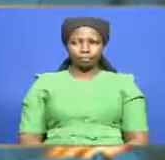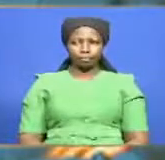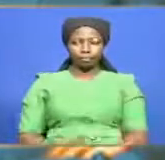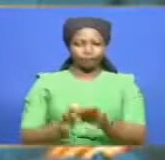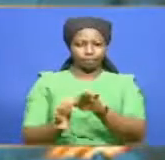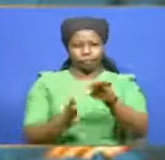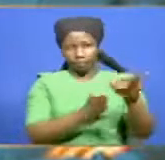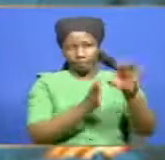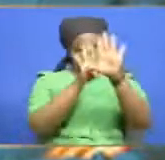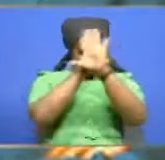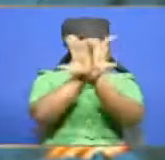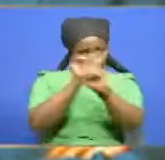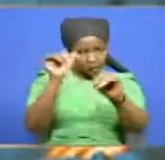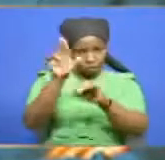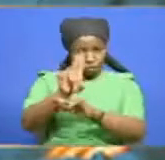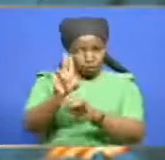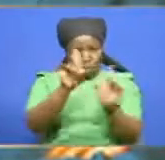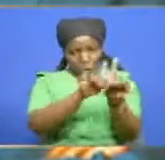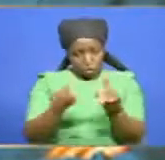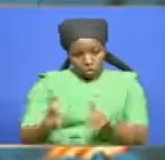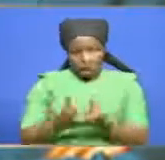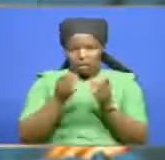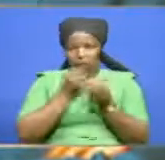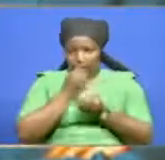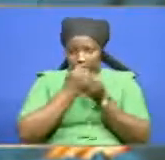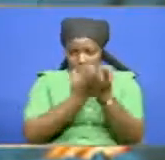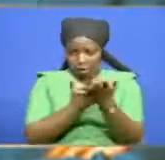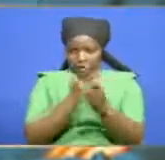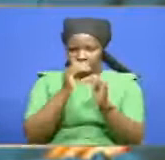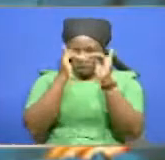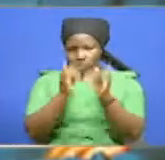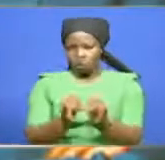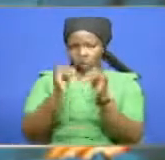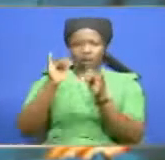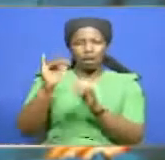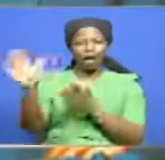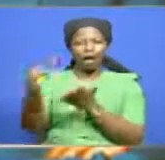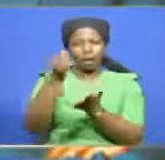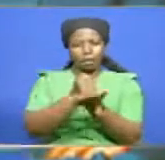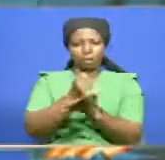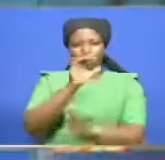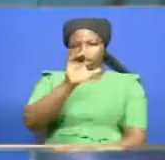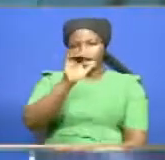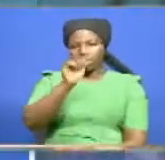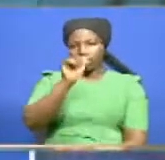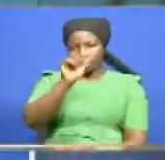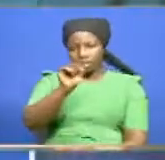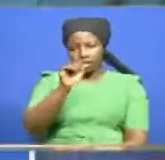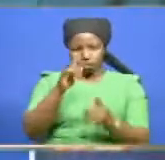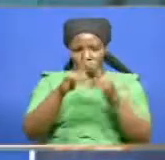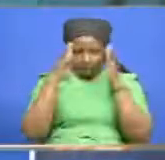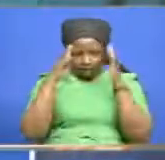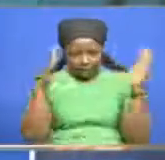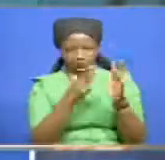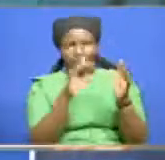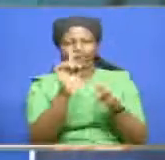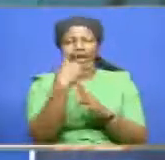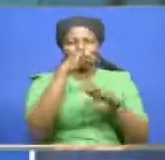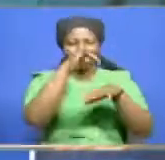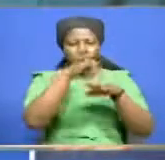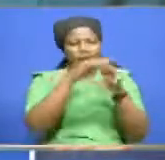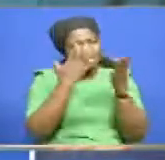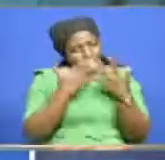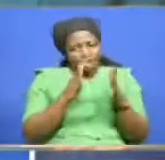Also, President Uhuru Kenyatta has told newly appointed Chief Administrative Secretaries to prioritize completion